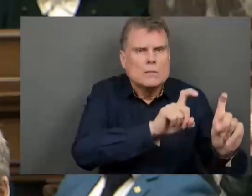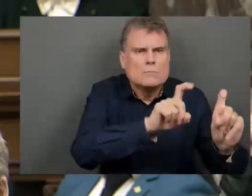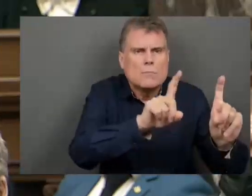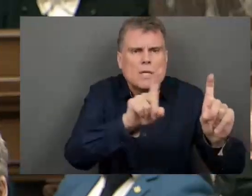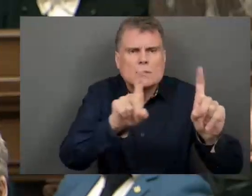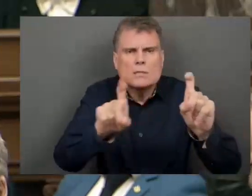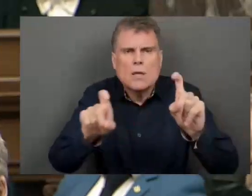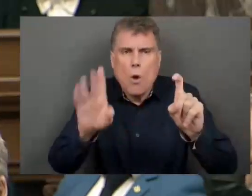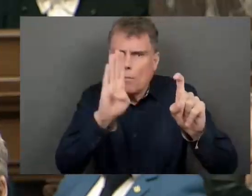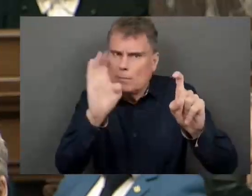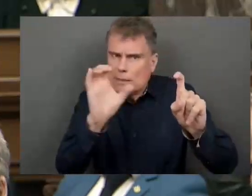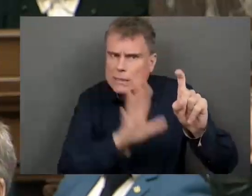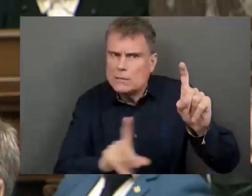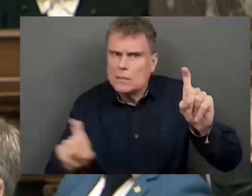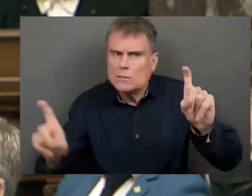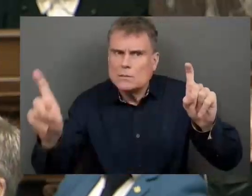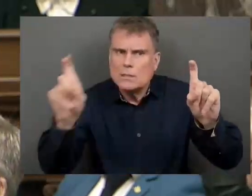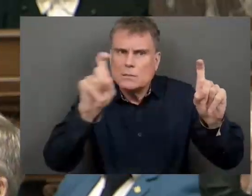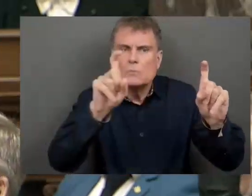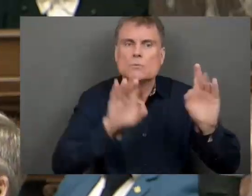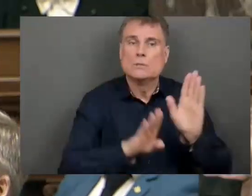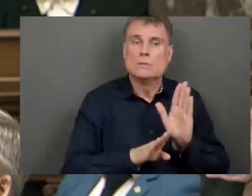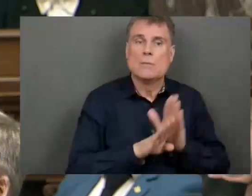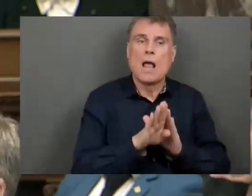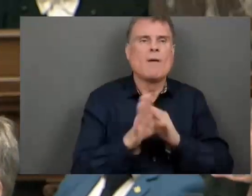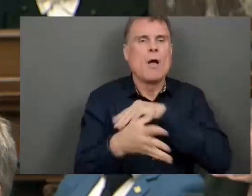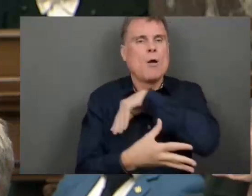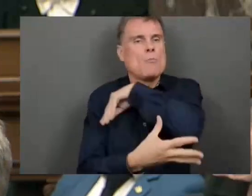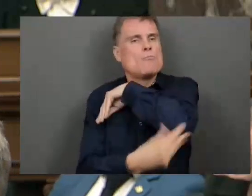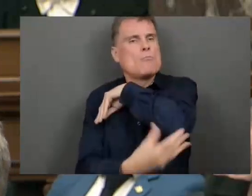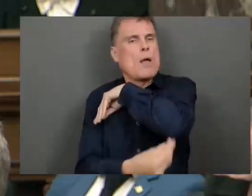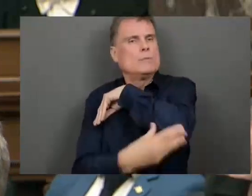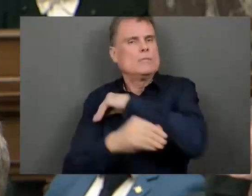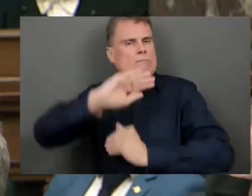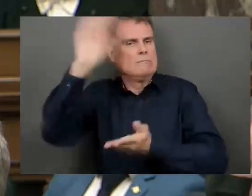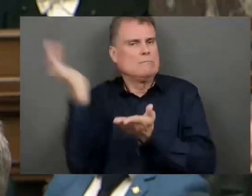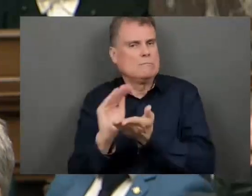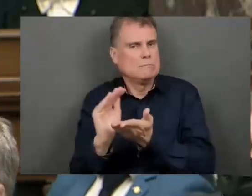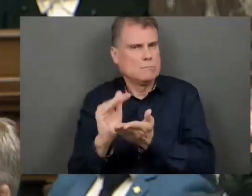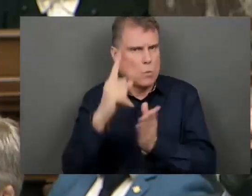reduction strategy, which was tabled in this House this year,